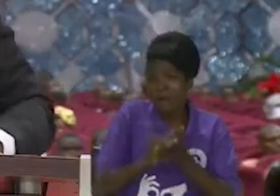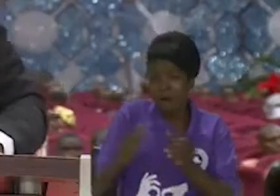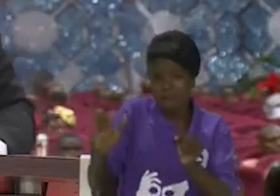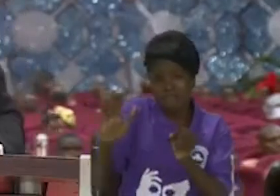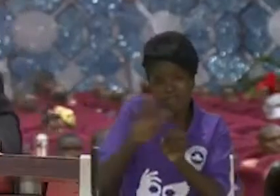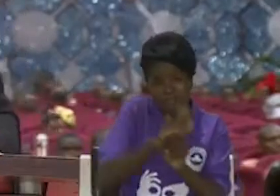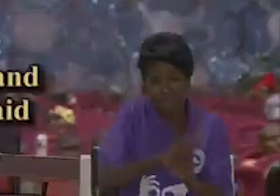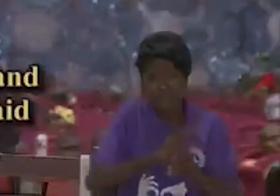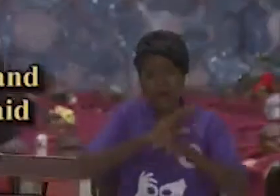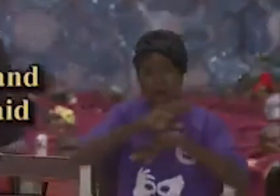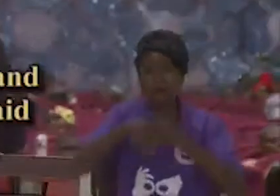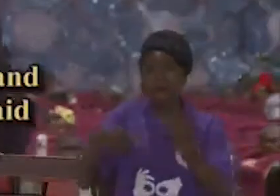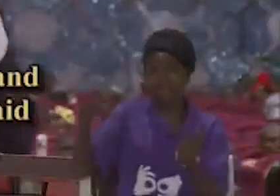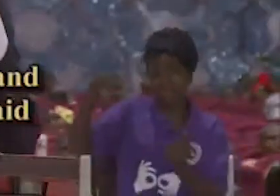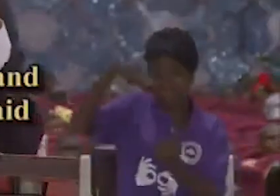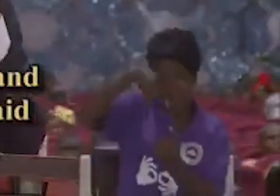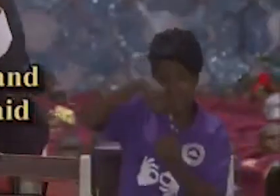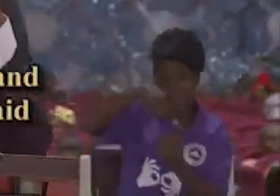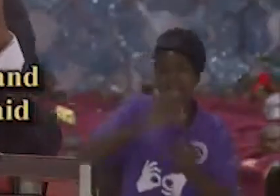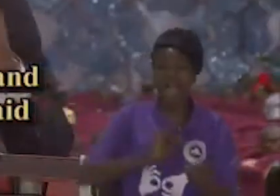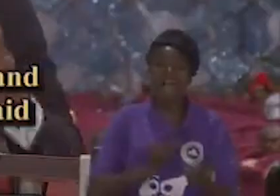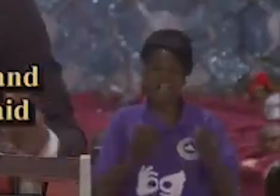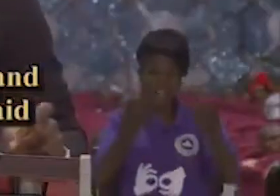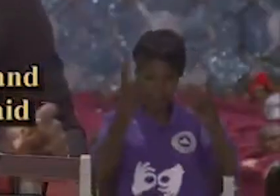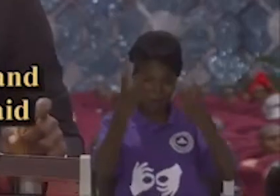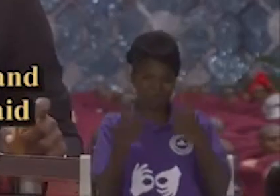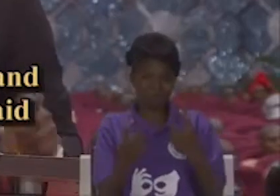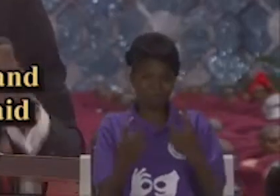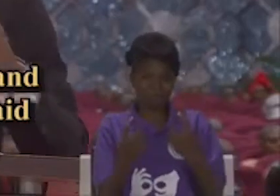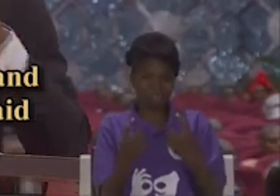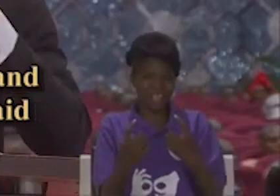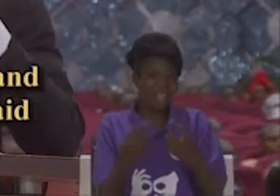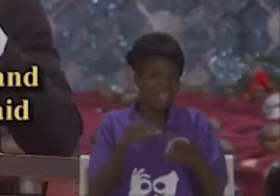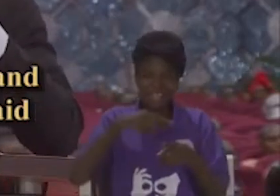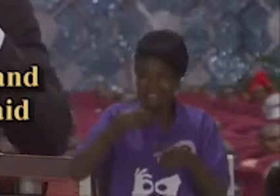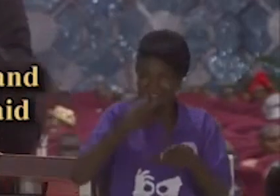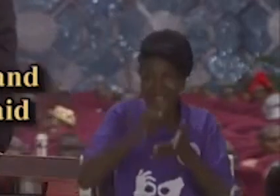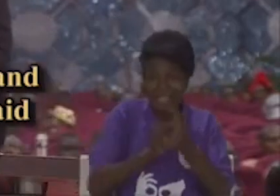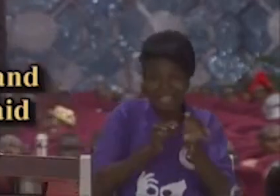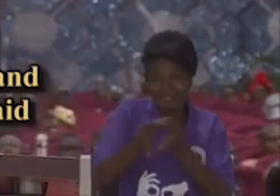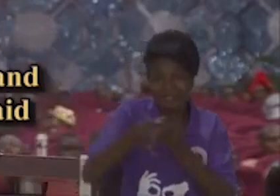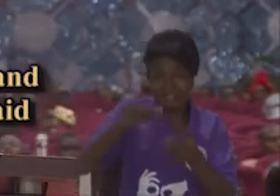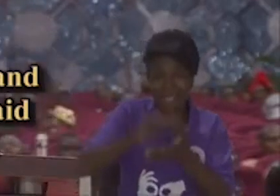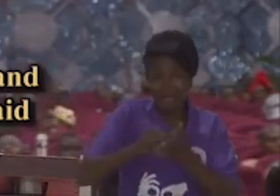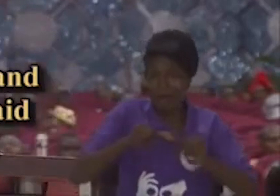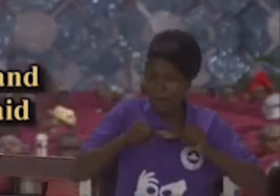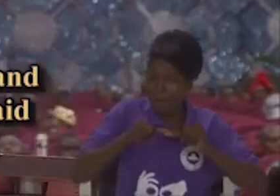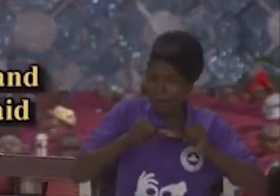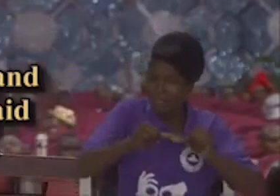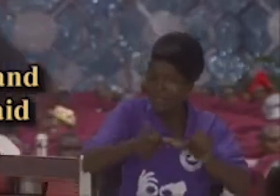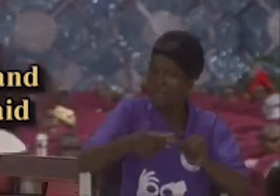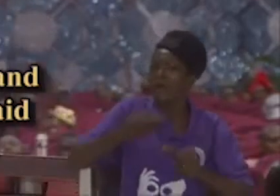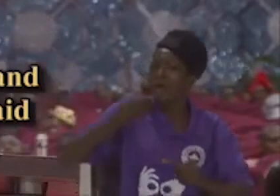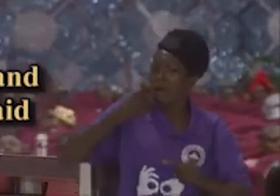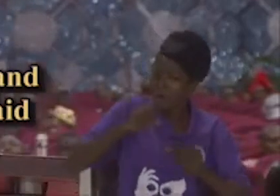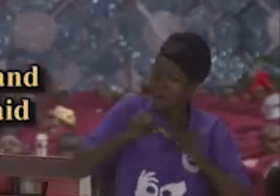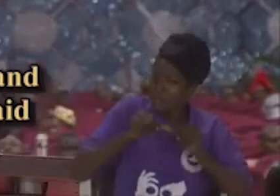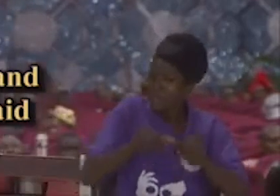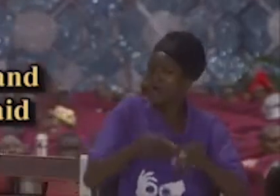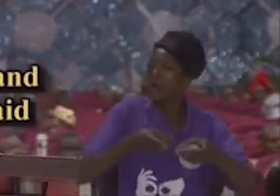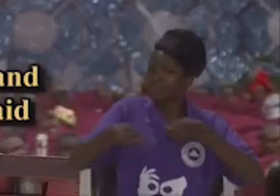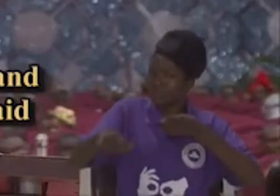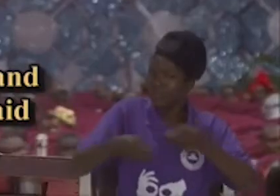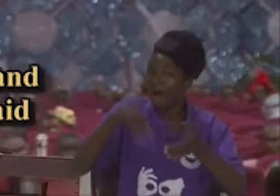I come." He said what? "Occupy until I come." He was invariably telling them to continue the mandate of dominion on this